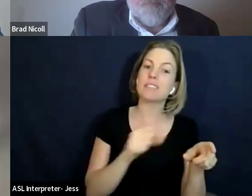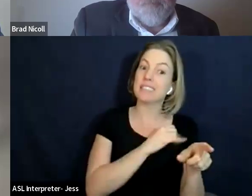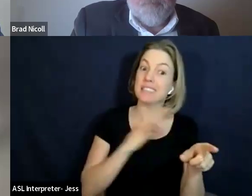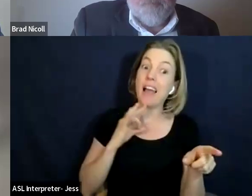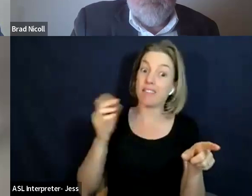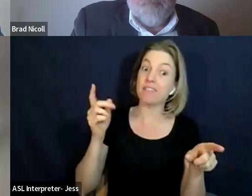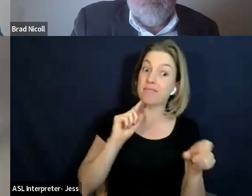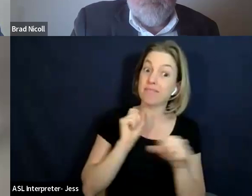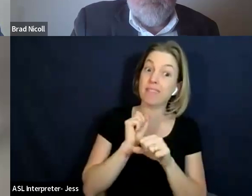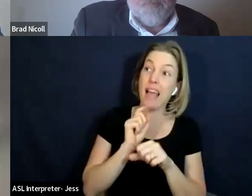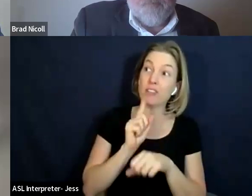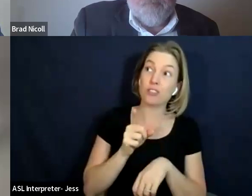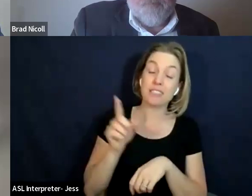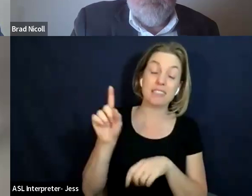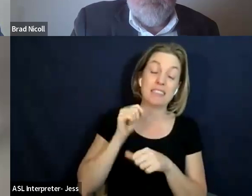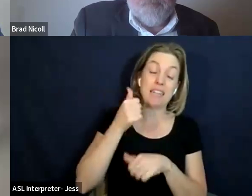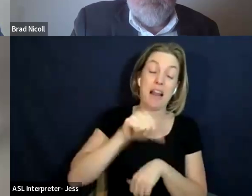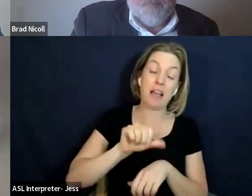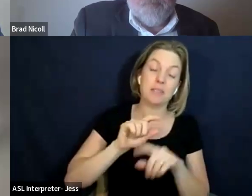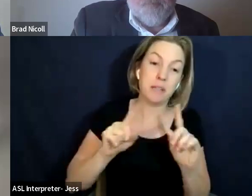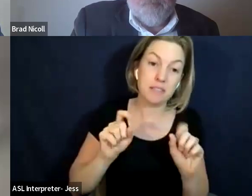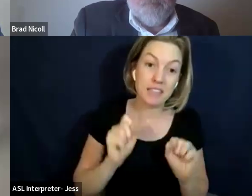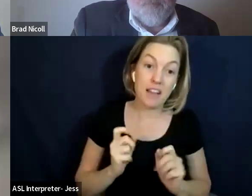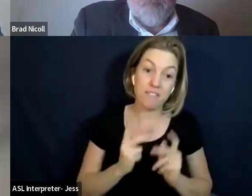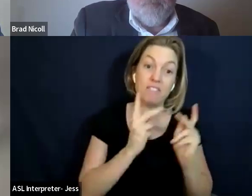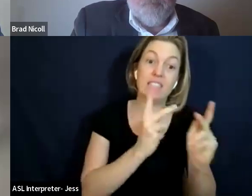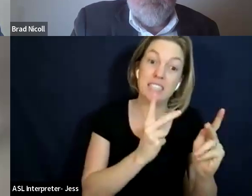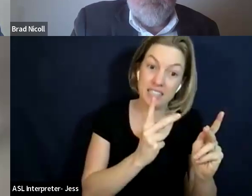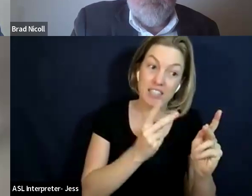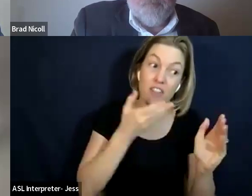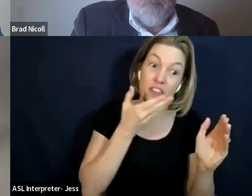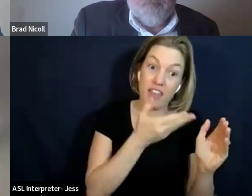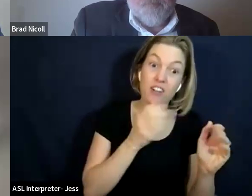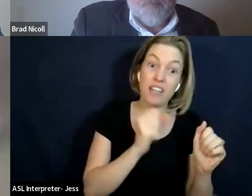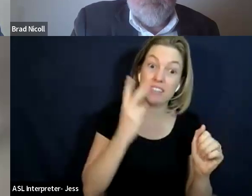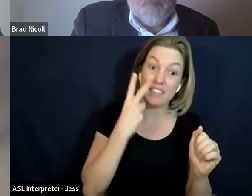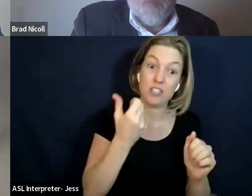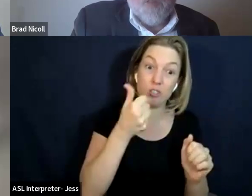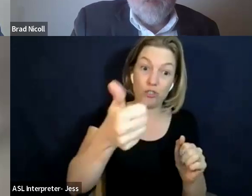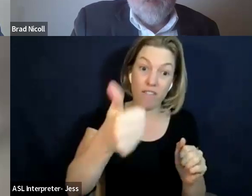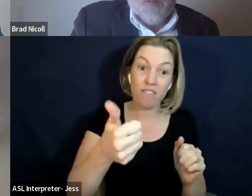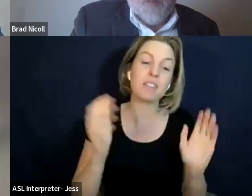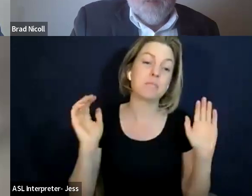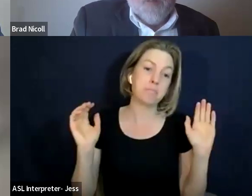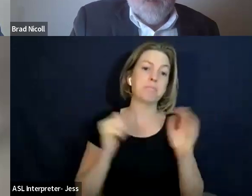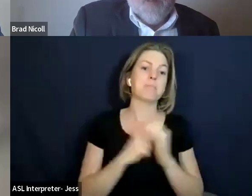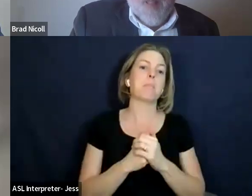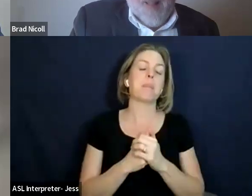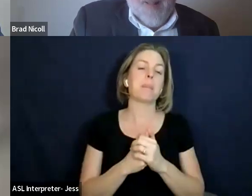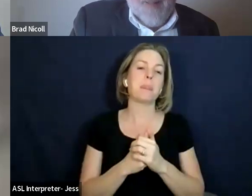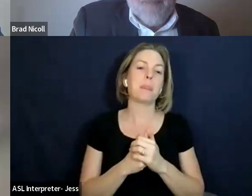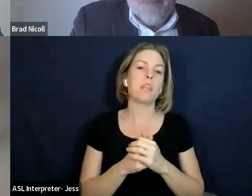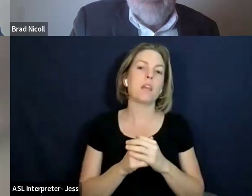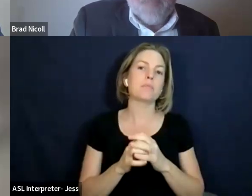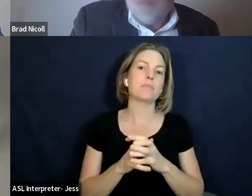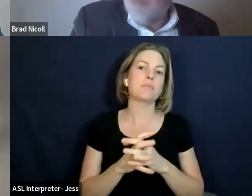denied. But we can go and visit there and on site, and you can see for yourself. So